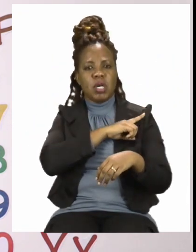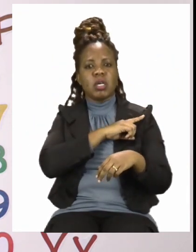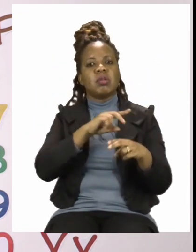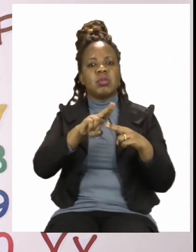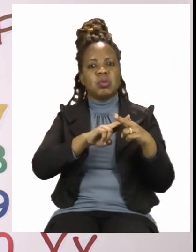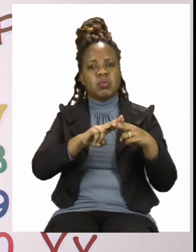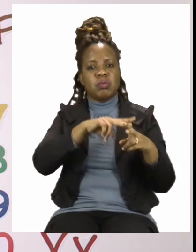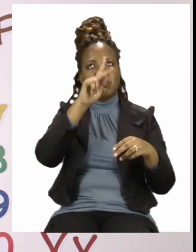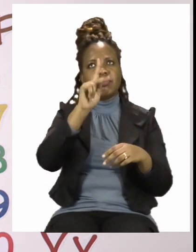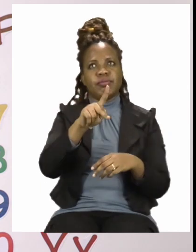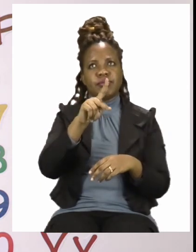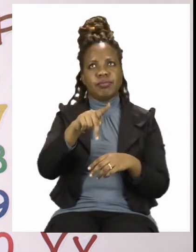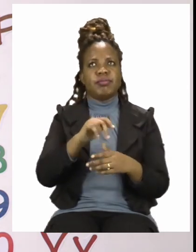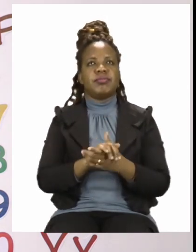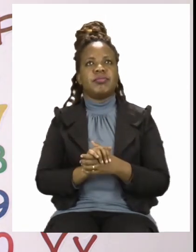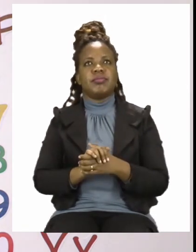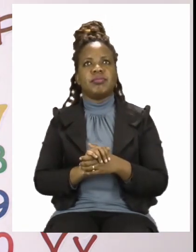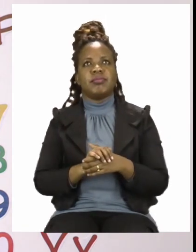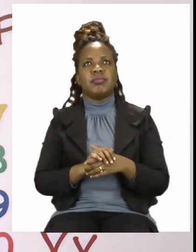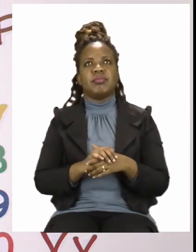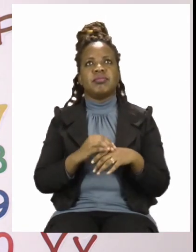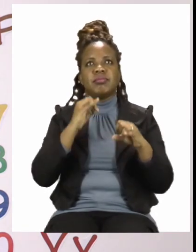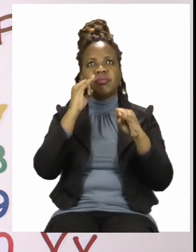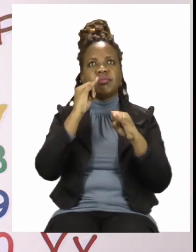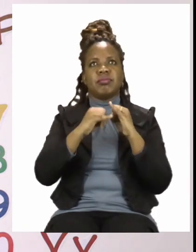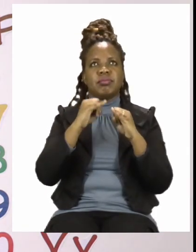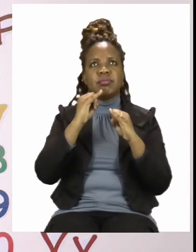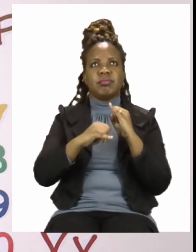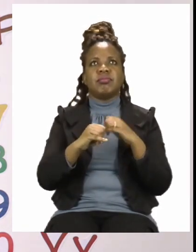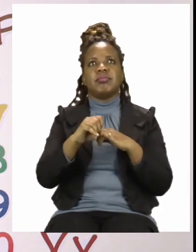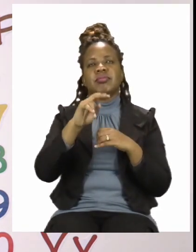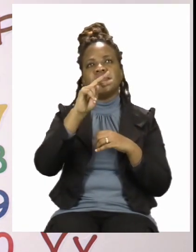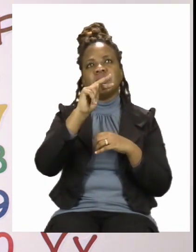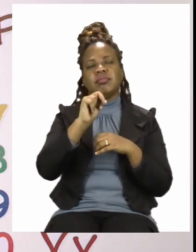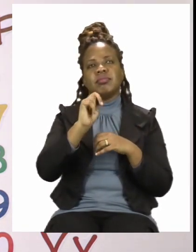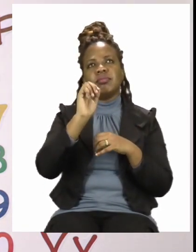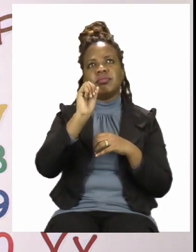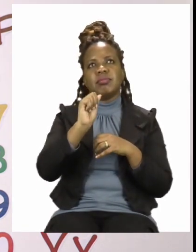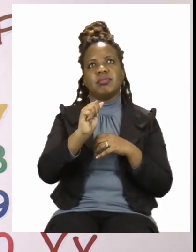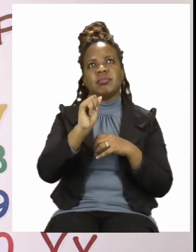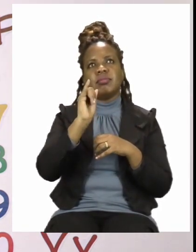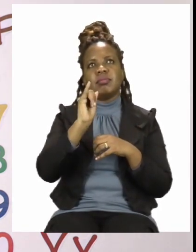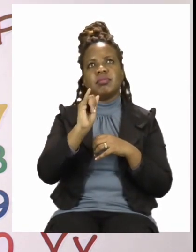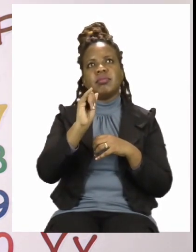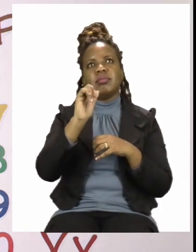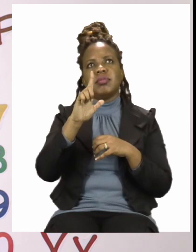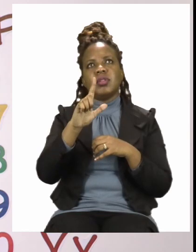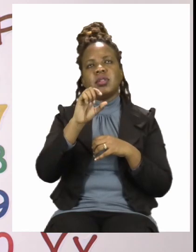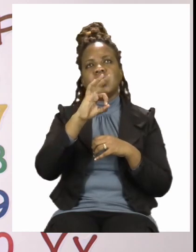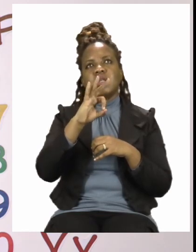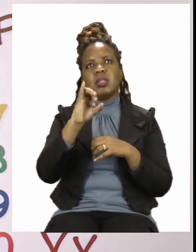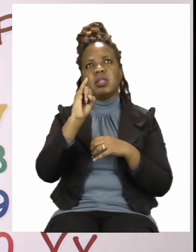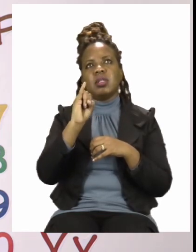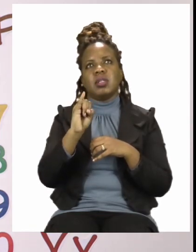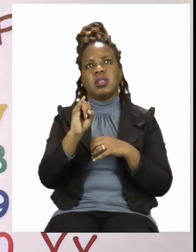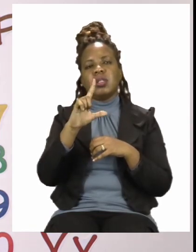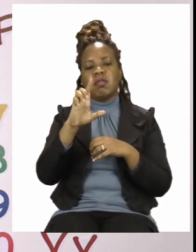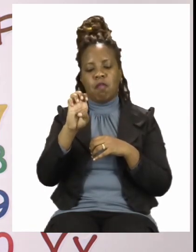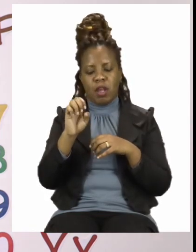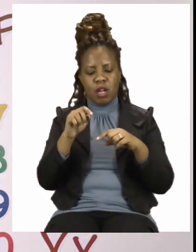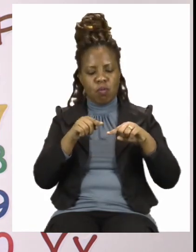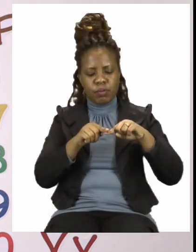Then lastly, one thing that we're going to talk about is a nail file. Now a nail file is used to keep our